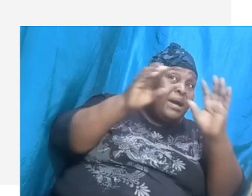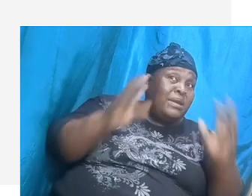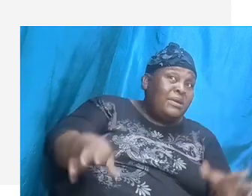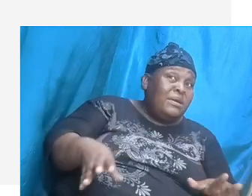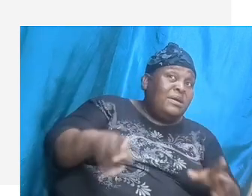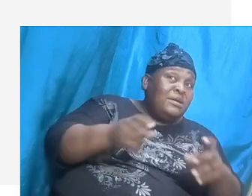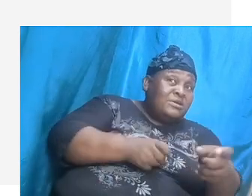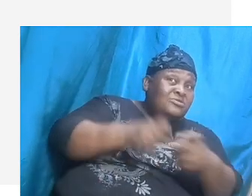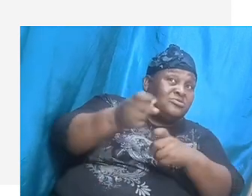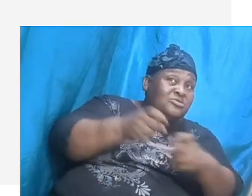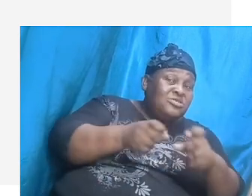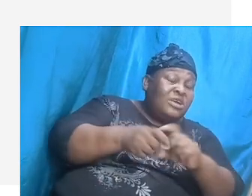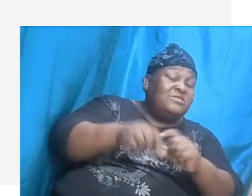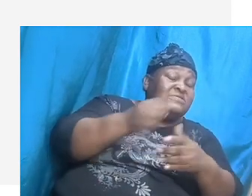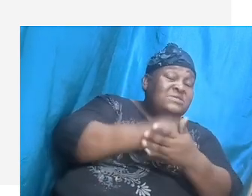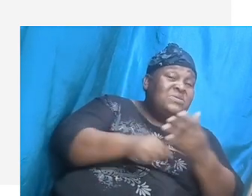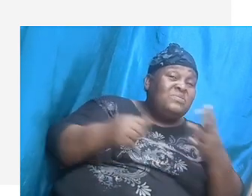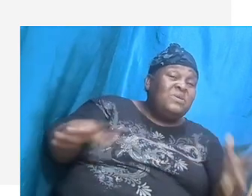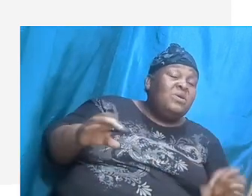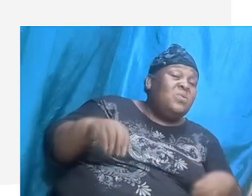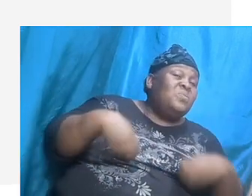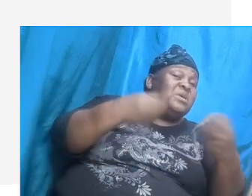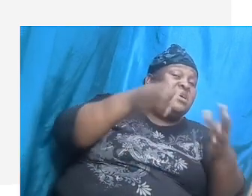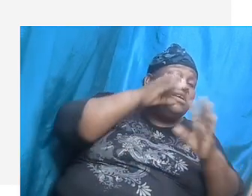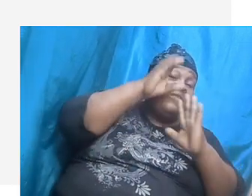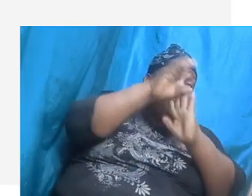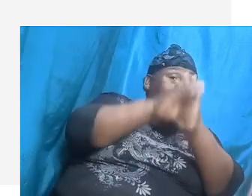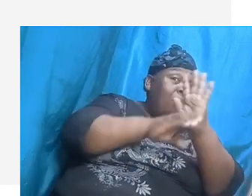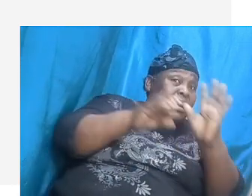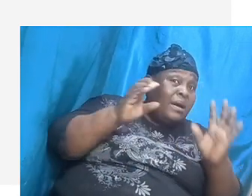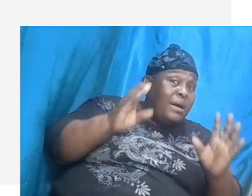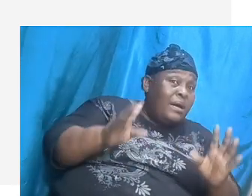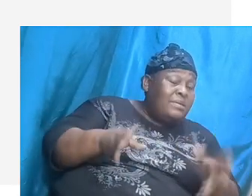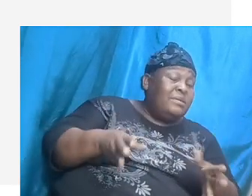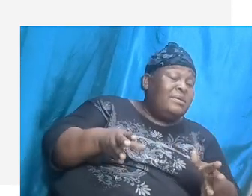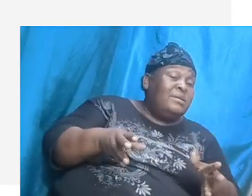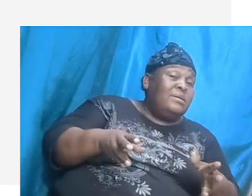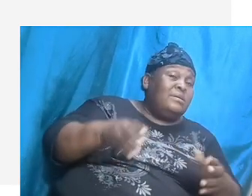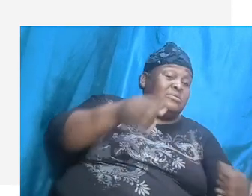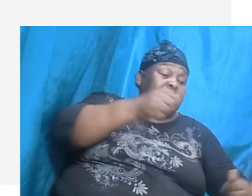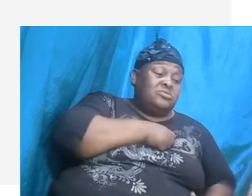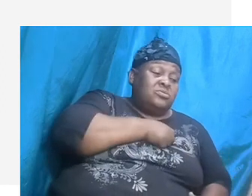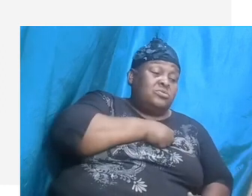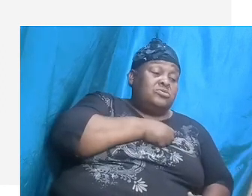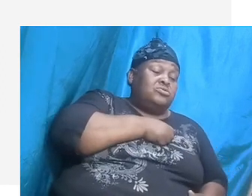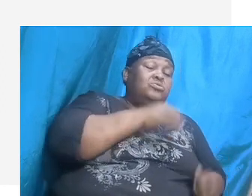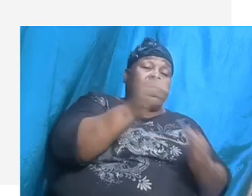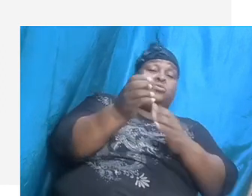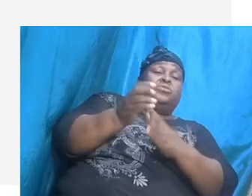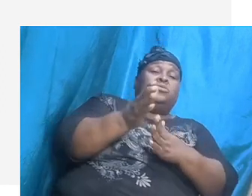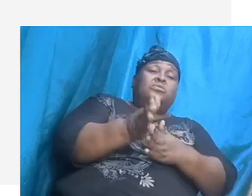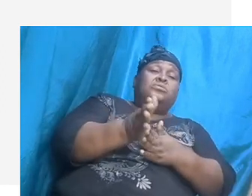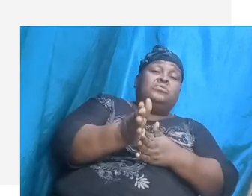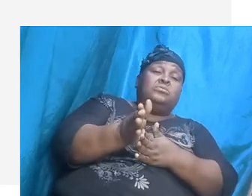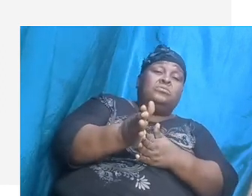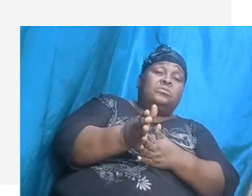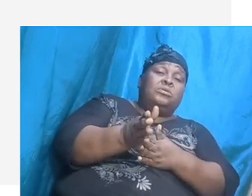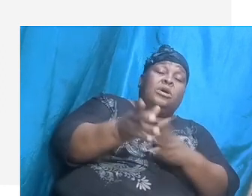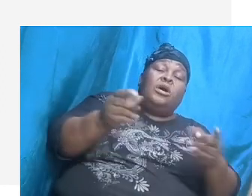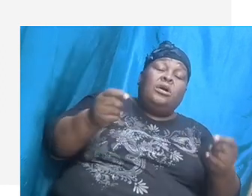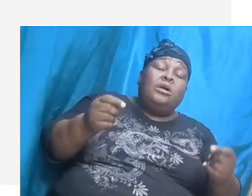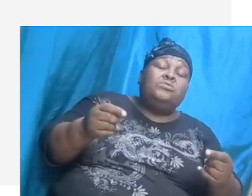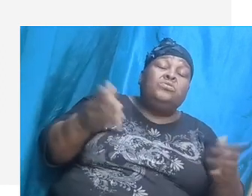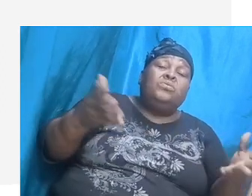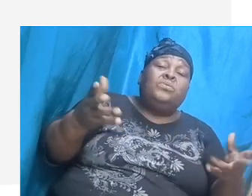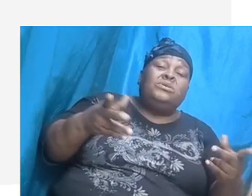command, amen. Think about the army. When he gives a command, the soldiers fall in place and they come and they do what they're supposed to do. In a similar